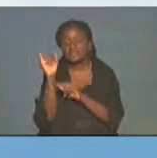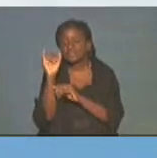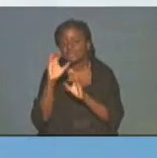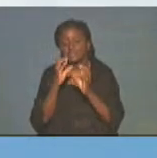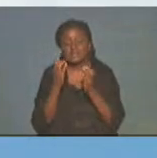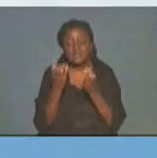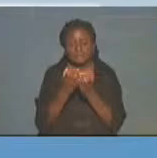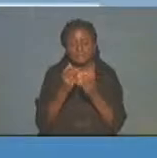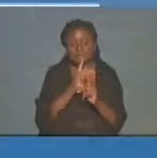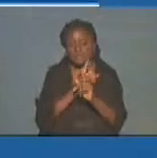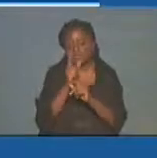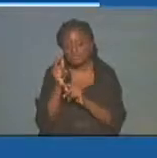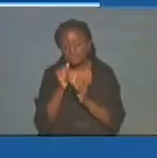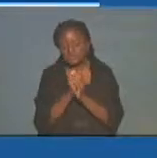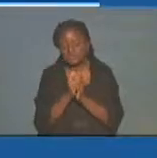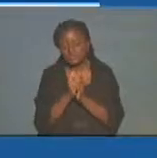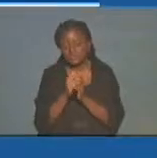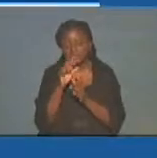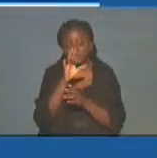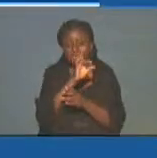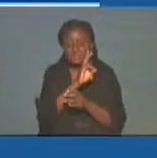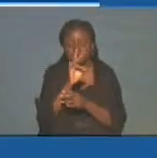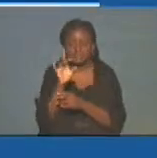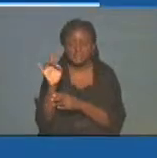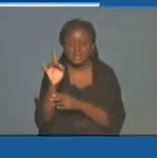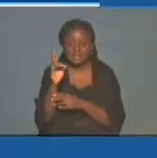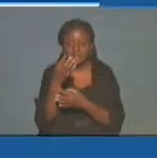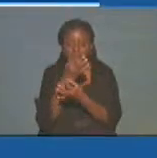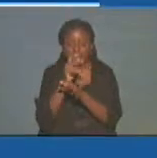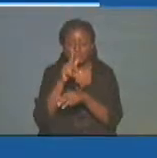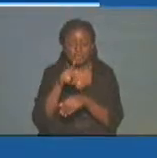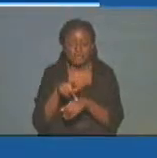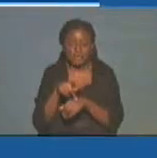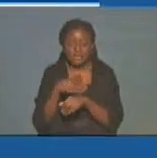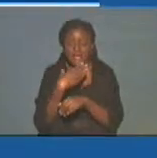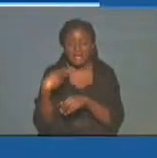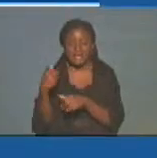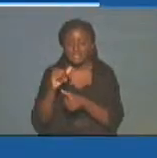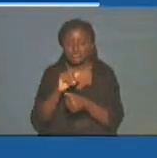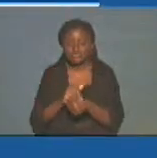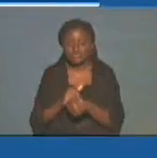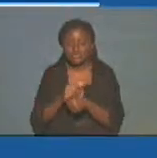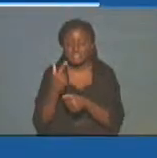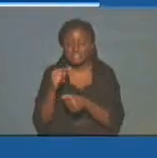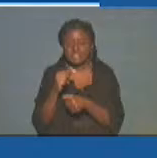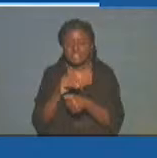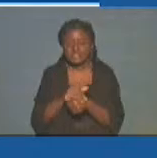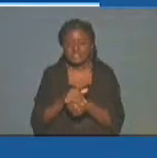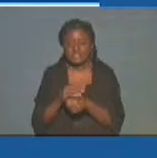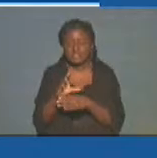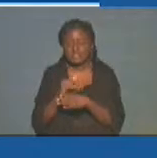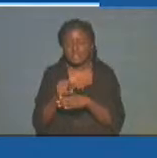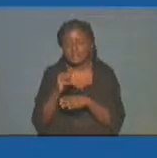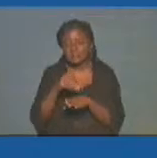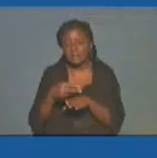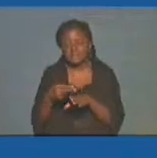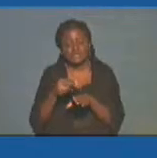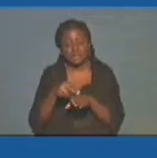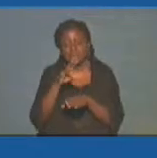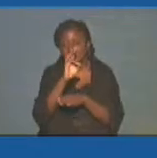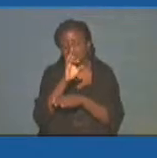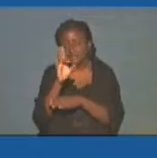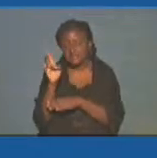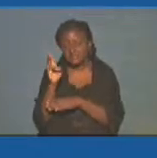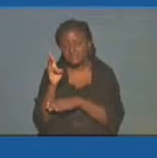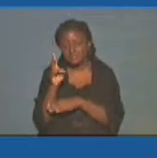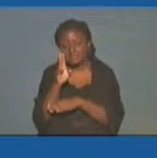Insurance Company. We're protecting you. 78 degrees in Freeport, Grand Bahama, and the Grand Toll Key with Marsh Hababico reporting 77